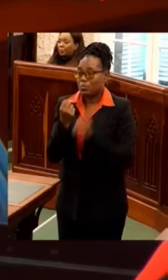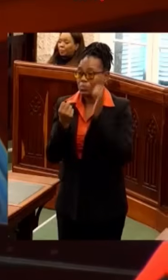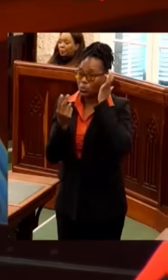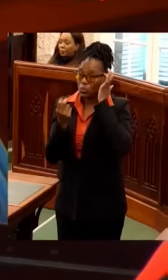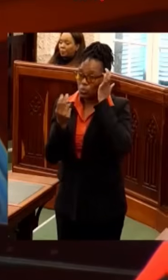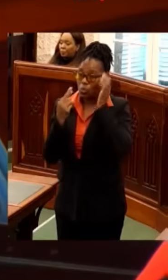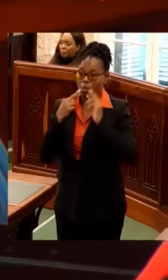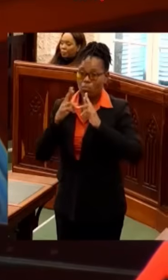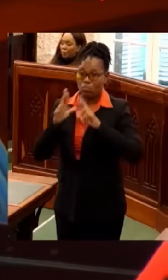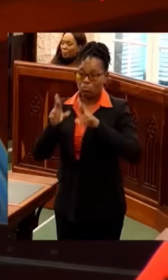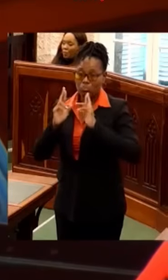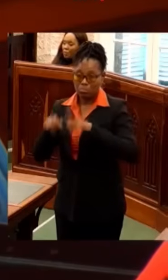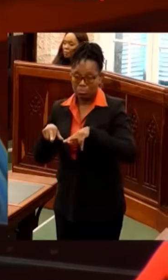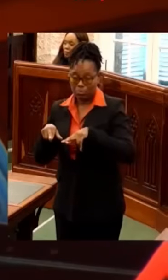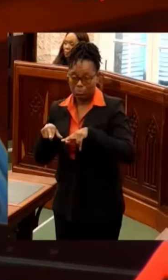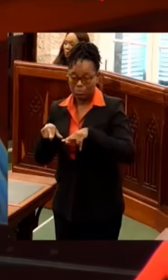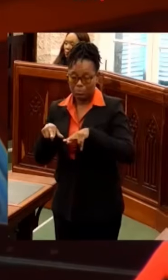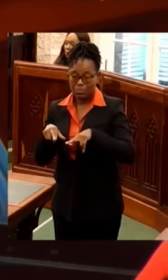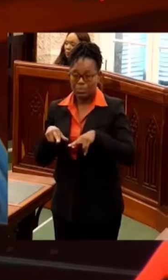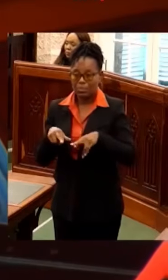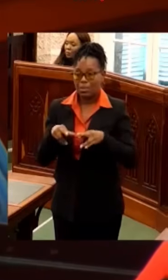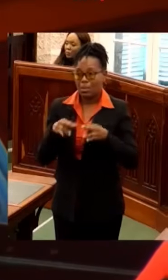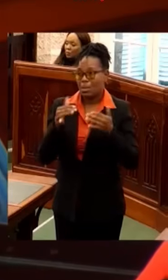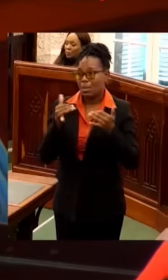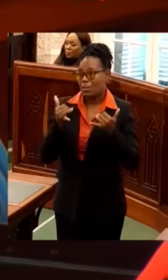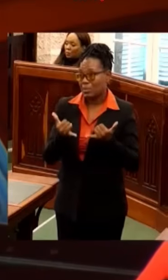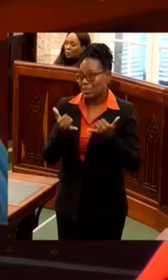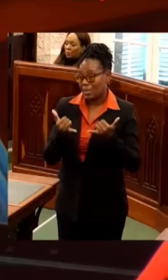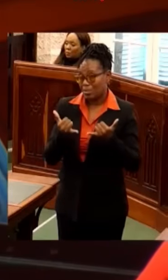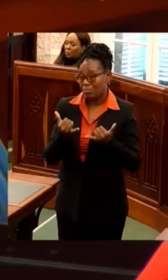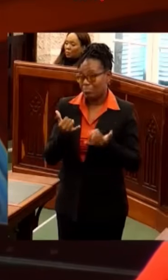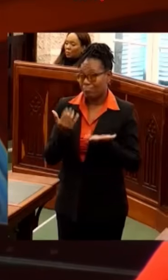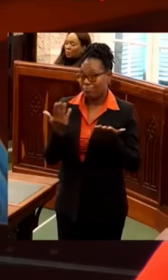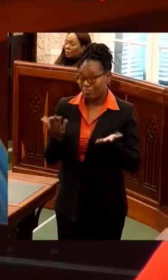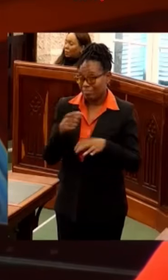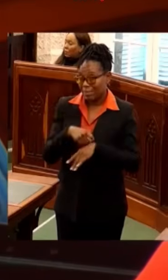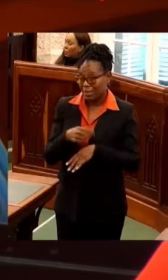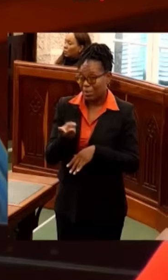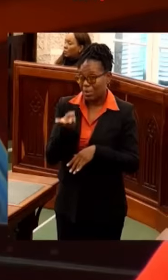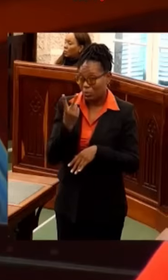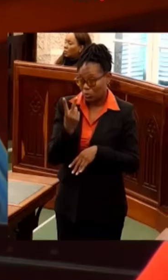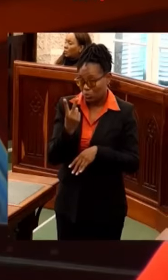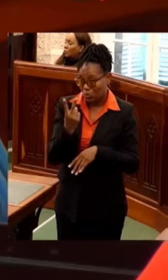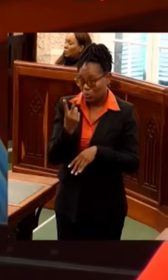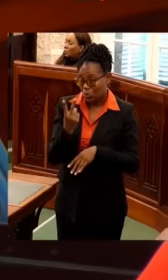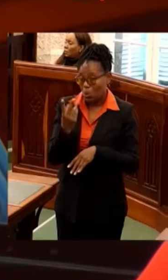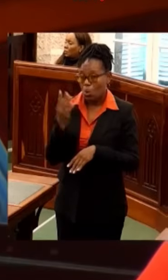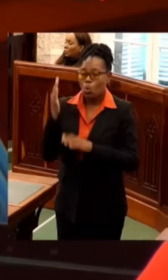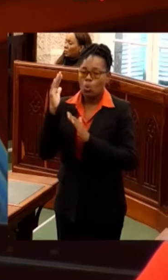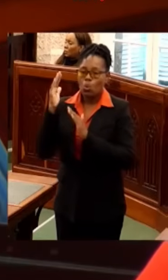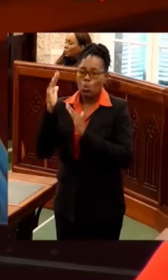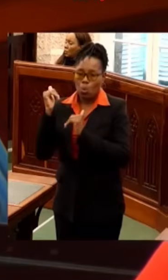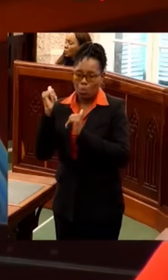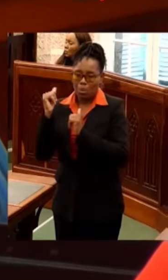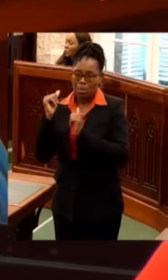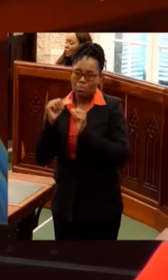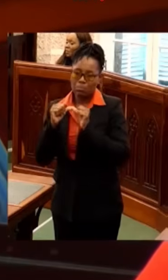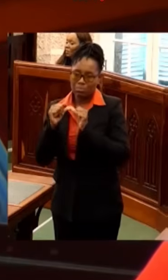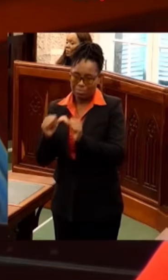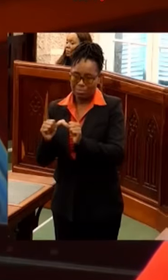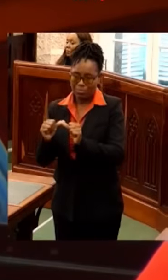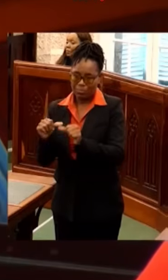such reports. At this point in time, we are at 2, and we are hoping that it will remain that